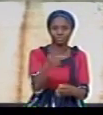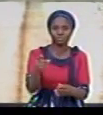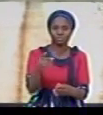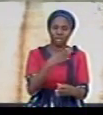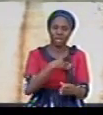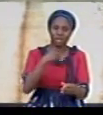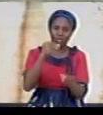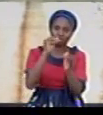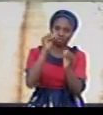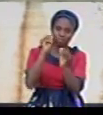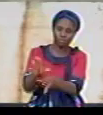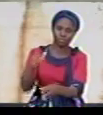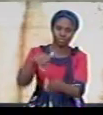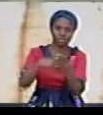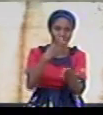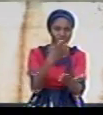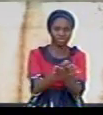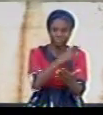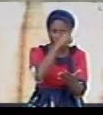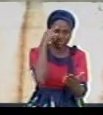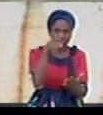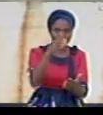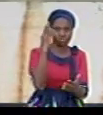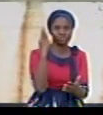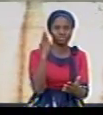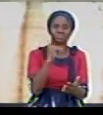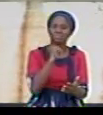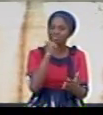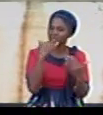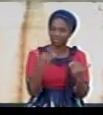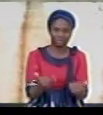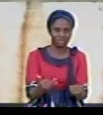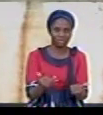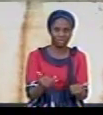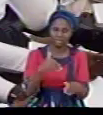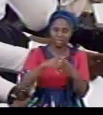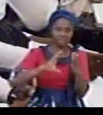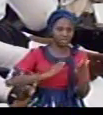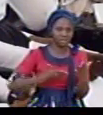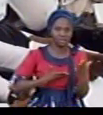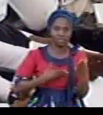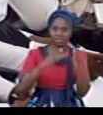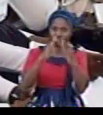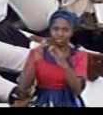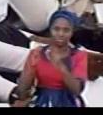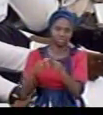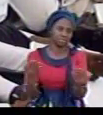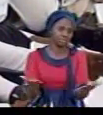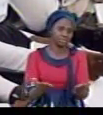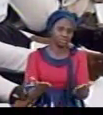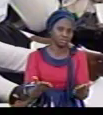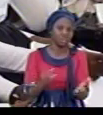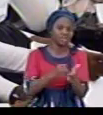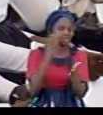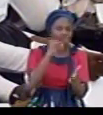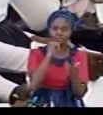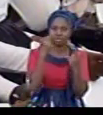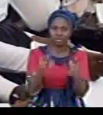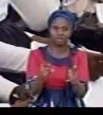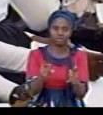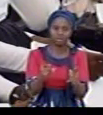the gospel. Not now in our city here. It will not happen. And Paul